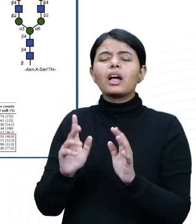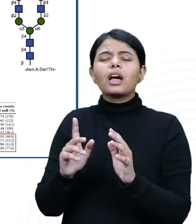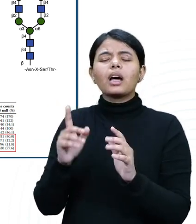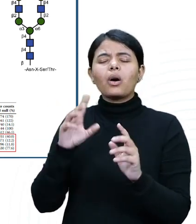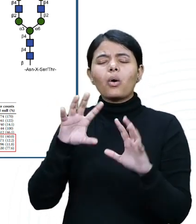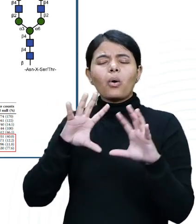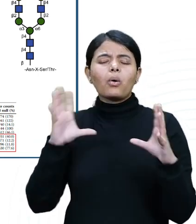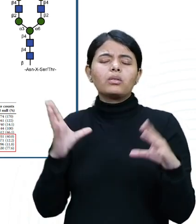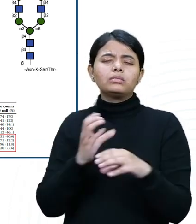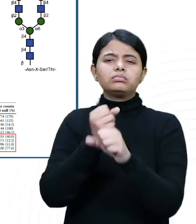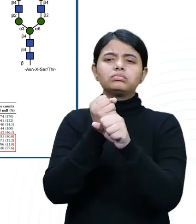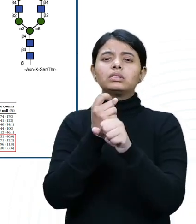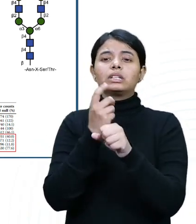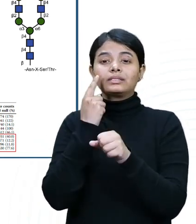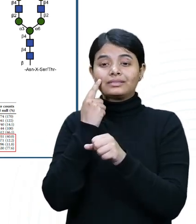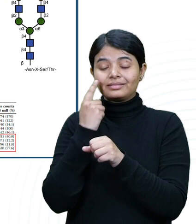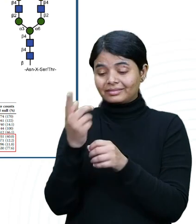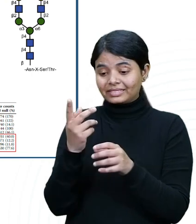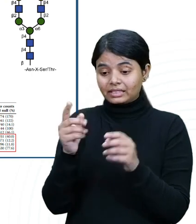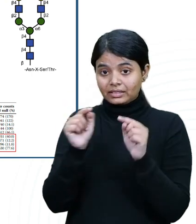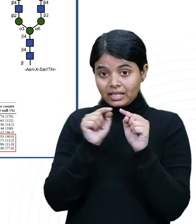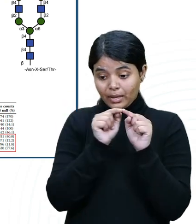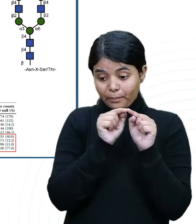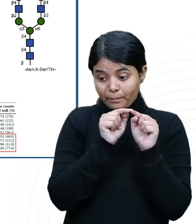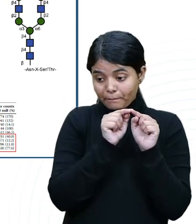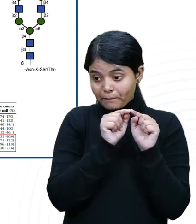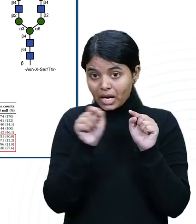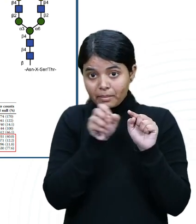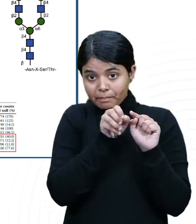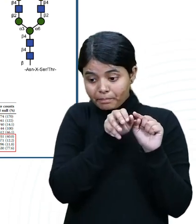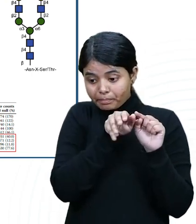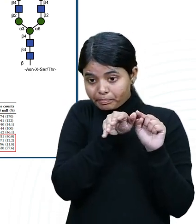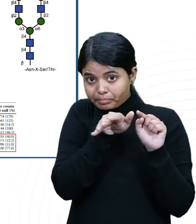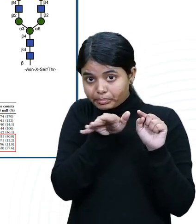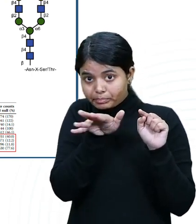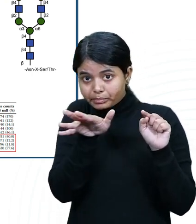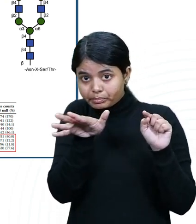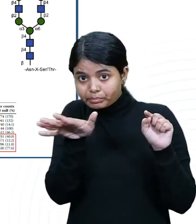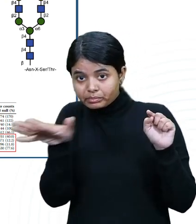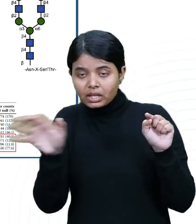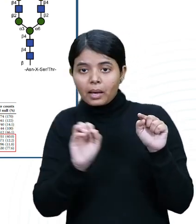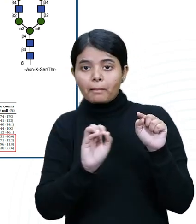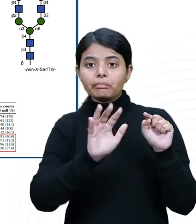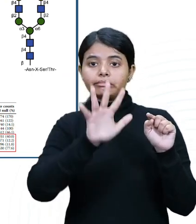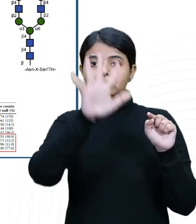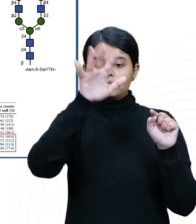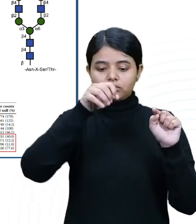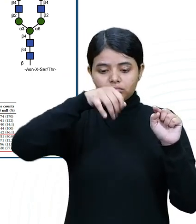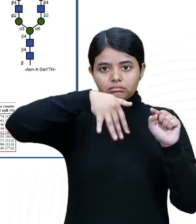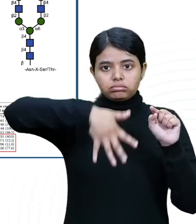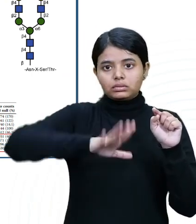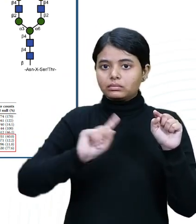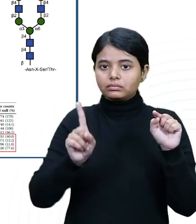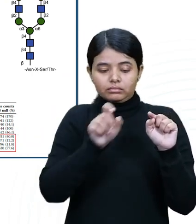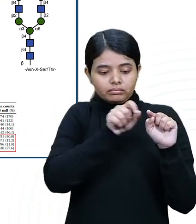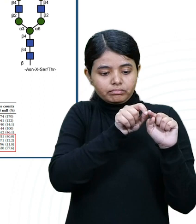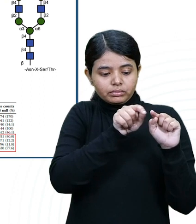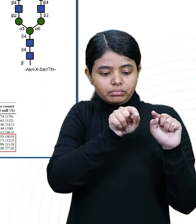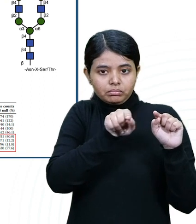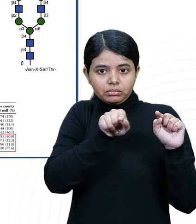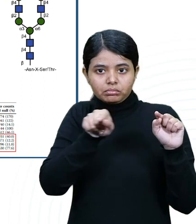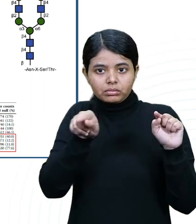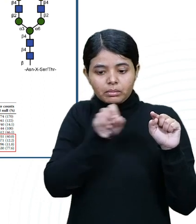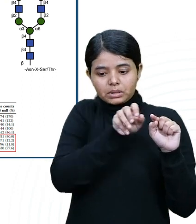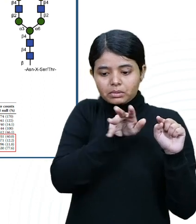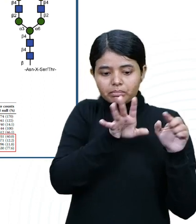getting extended, and that's how we are getting more of 3 substituted galactose in the TBGT10 knockout cell line. So based on